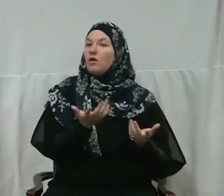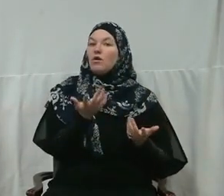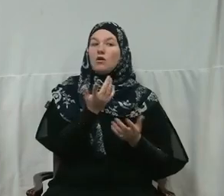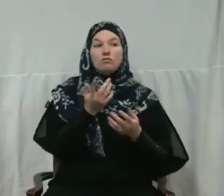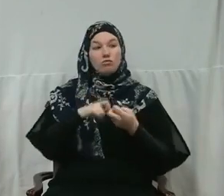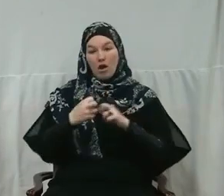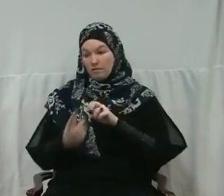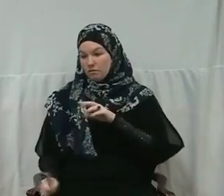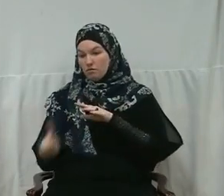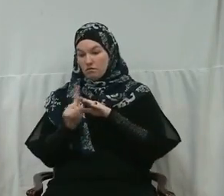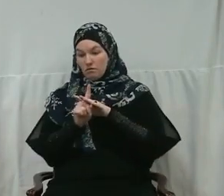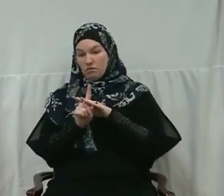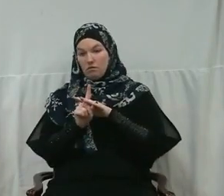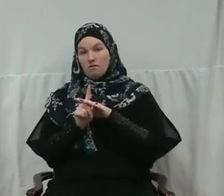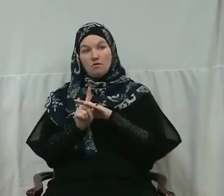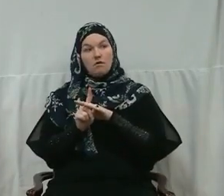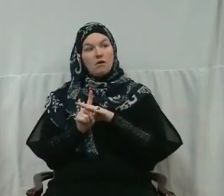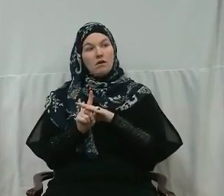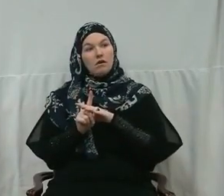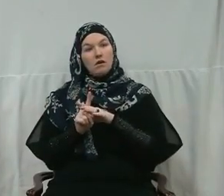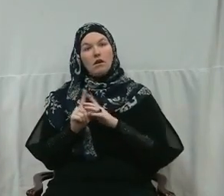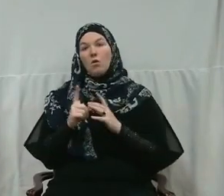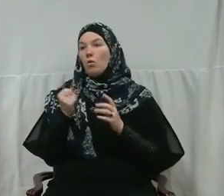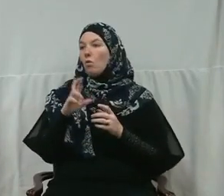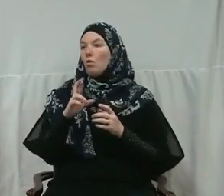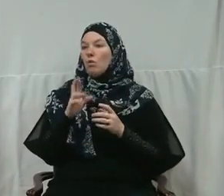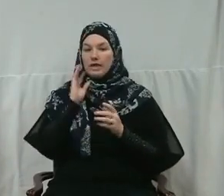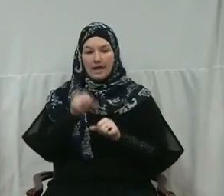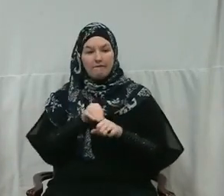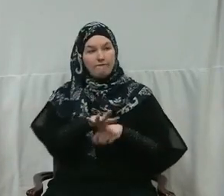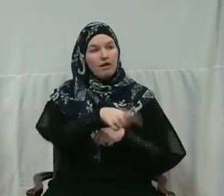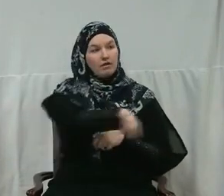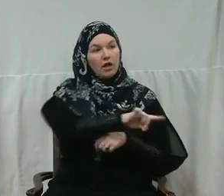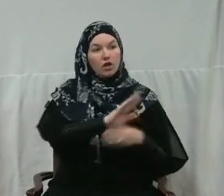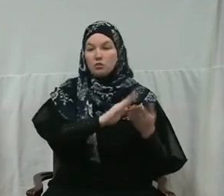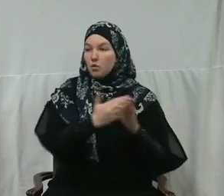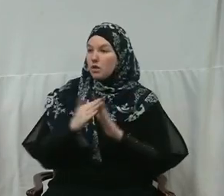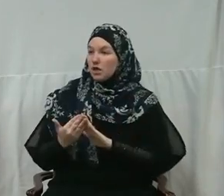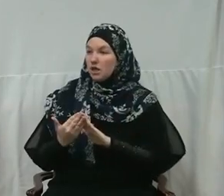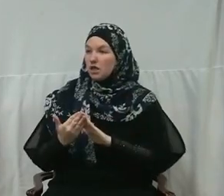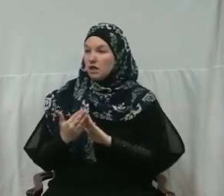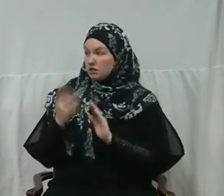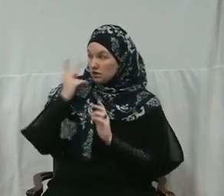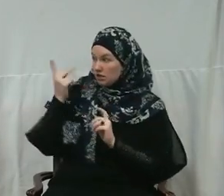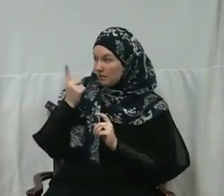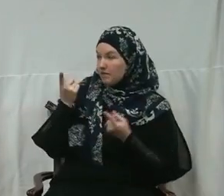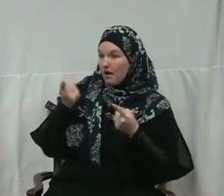here is what matters to them as a community. What matters is called the